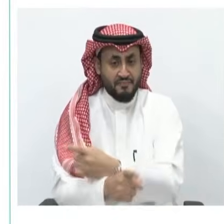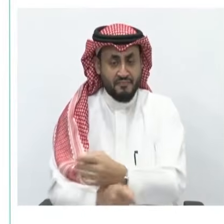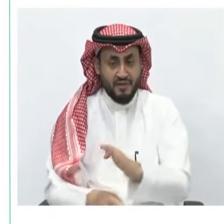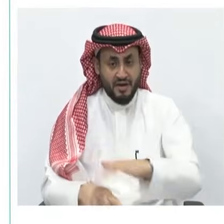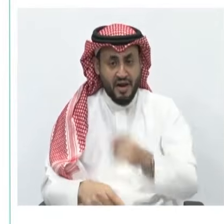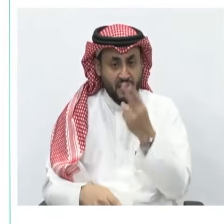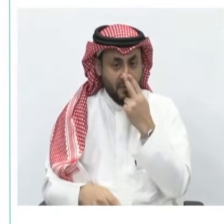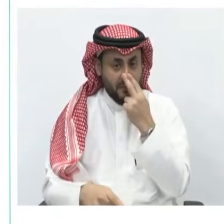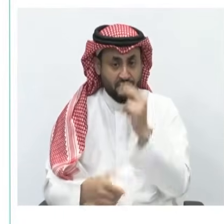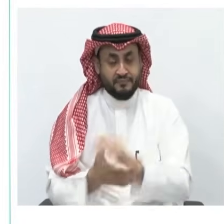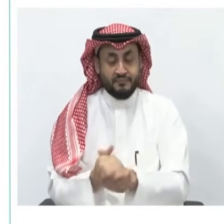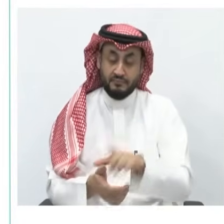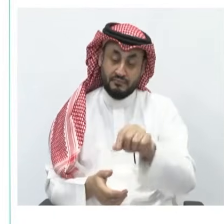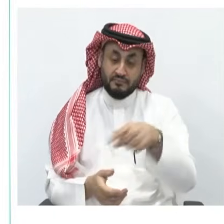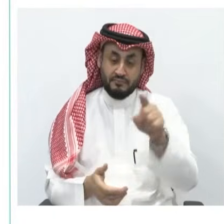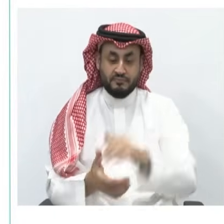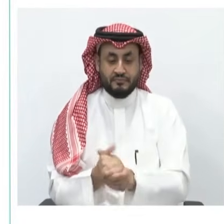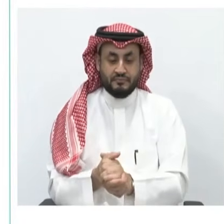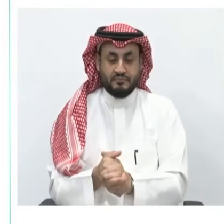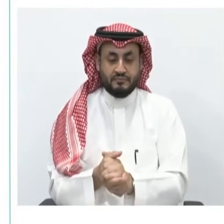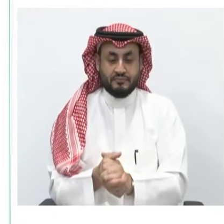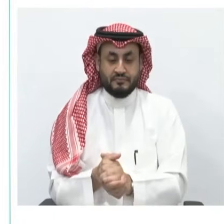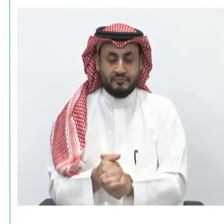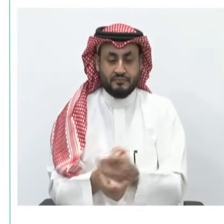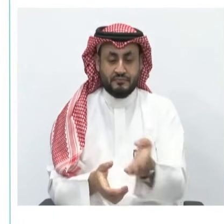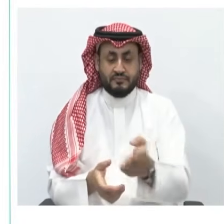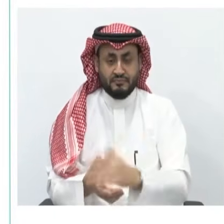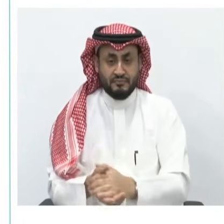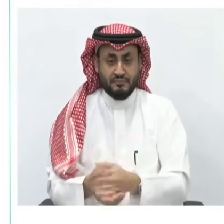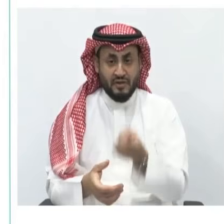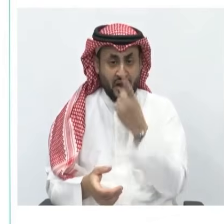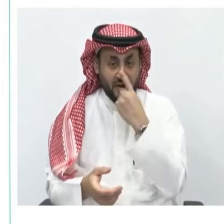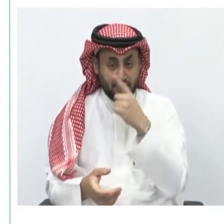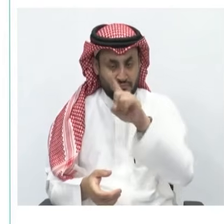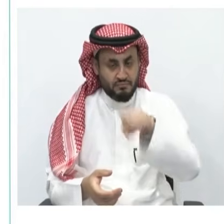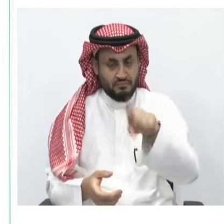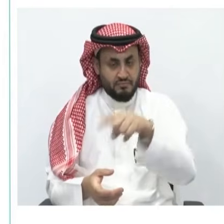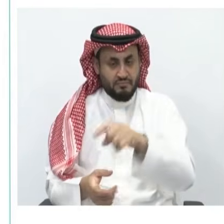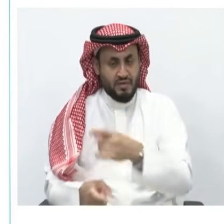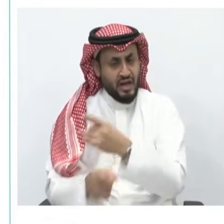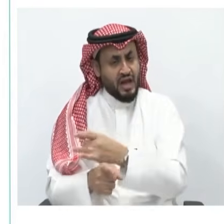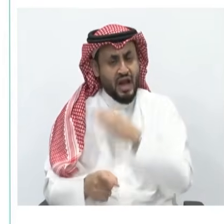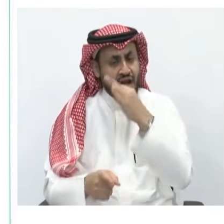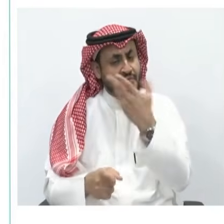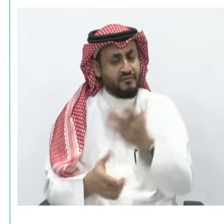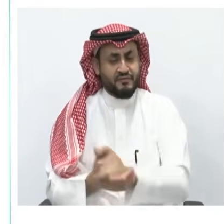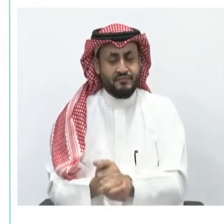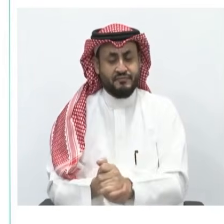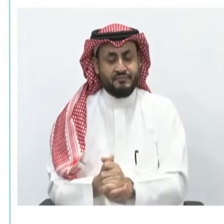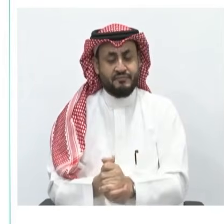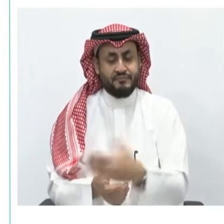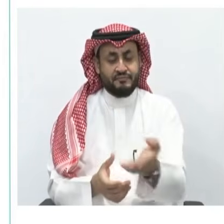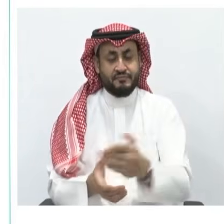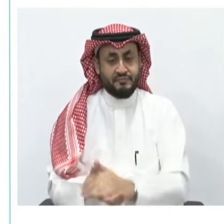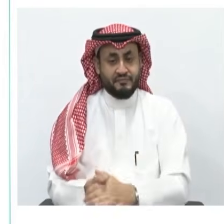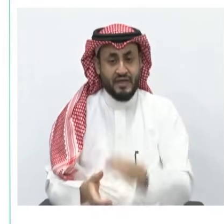nose. Excellent. Yes, that's right. Okay. Touch your nose? No. Okay. What about